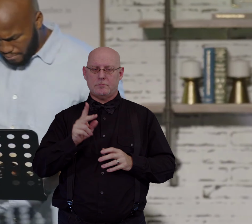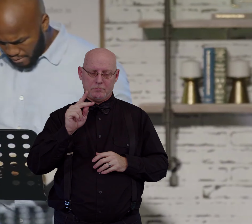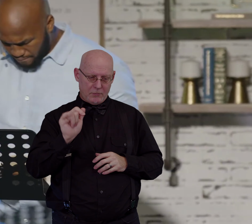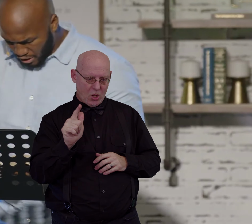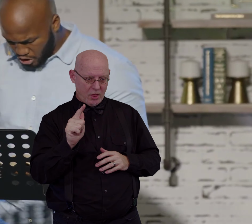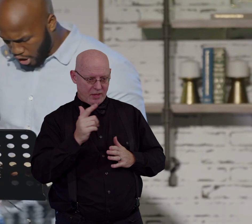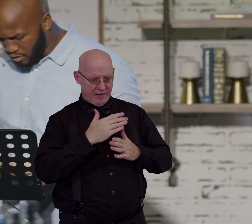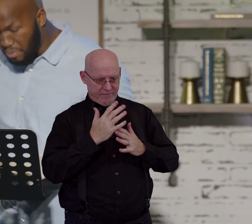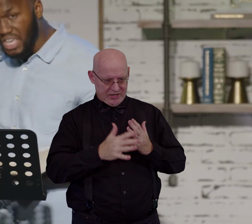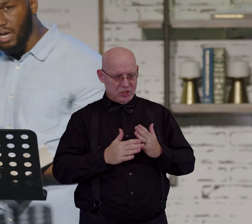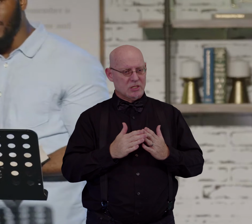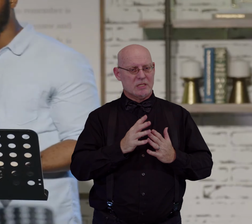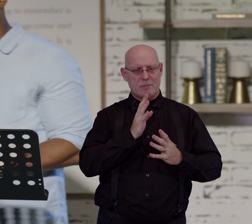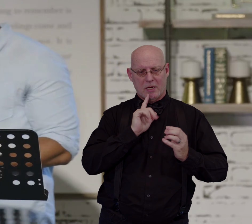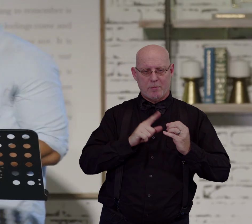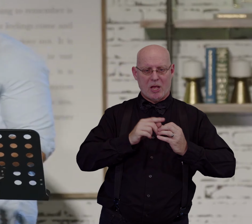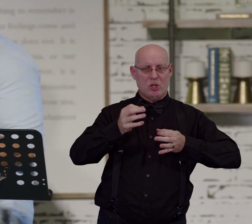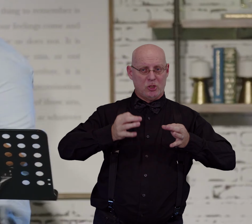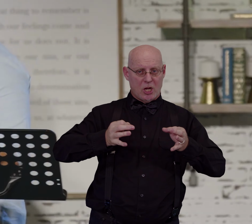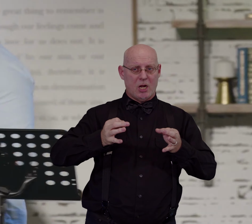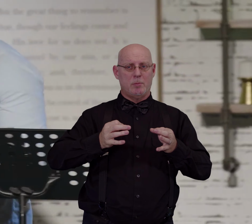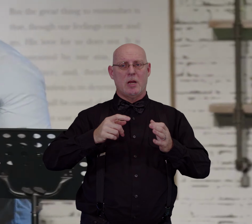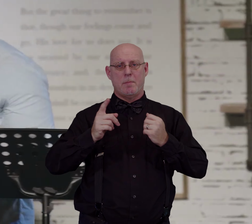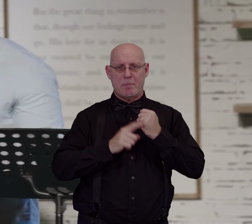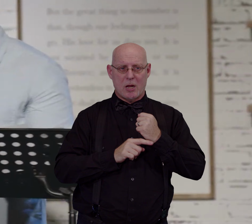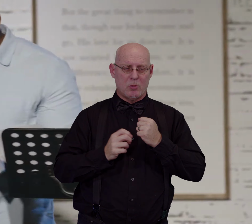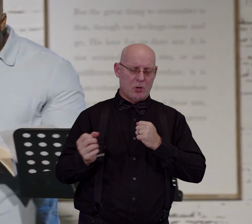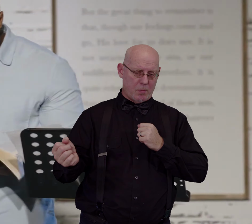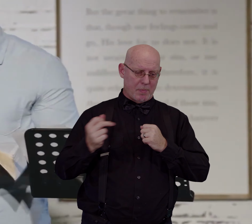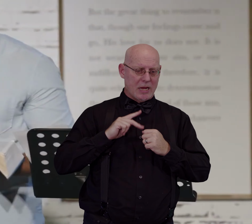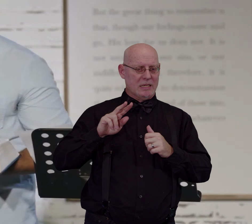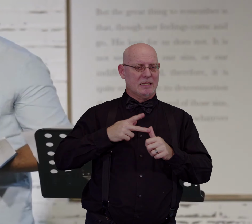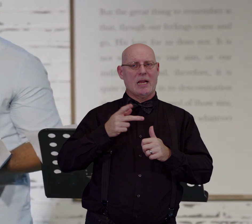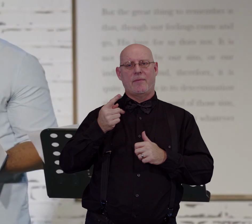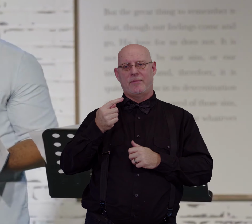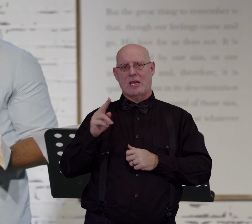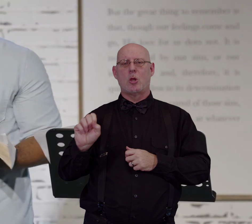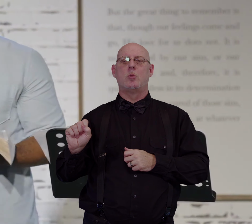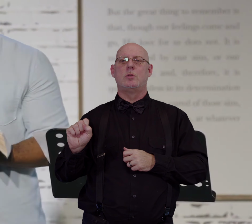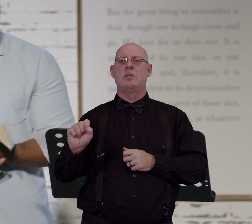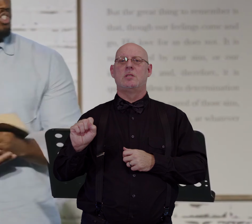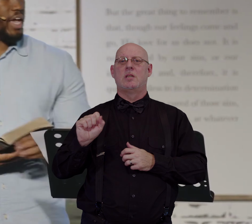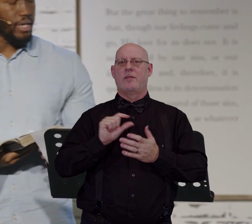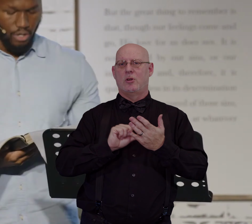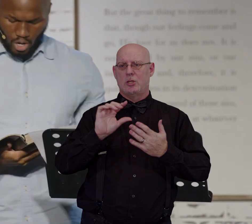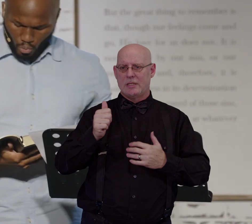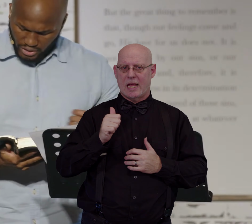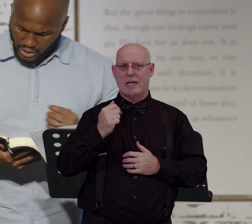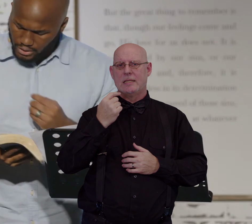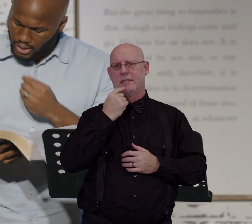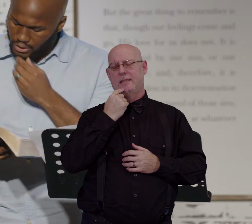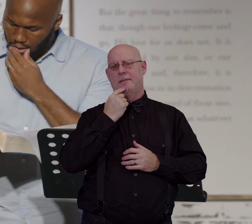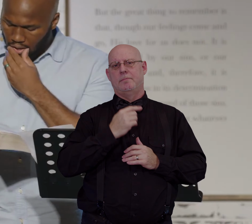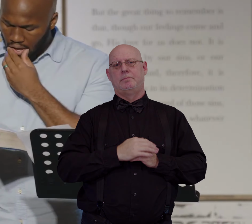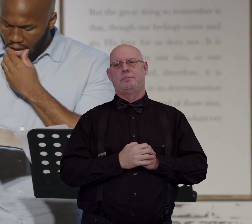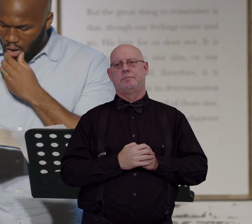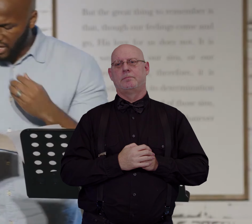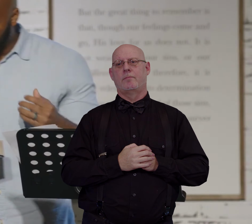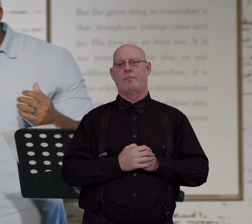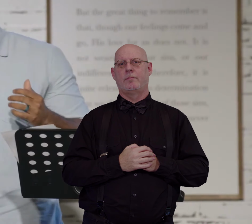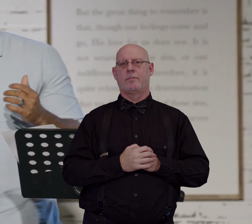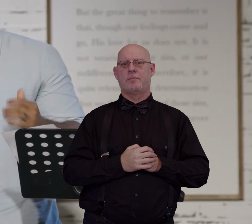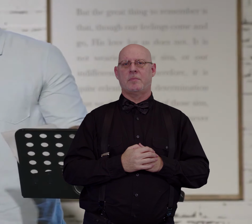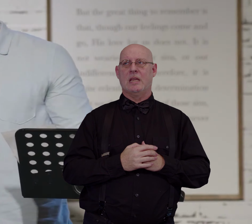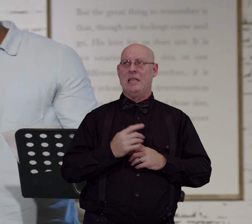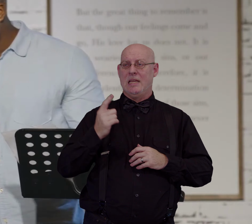Paul finishes off speaking about the judgment and punishment, we return back to 2 Thessalonians in verse 10, where he says this: when